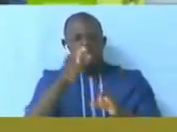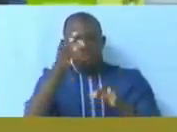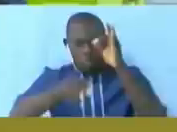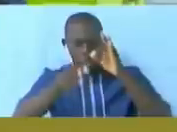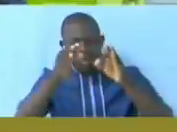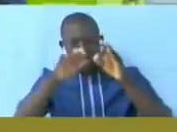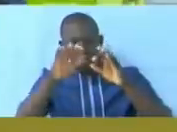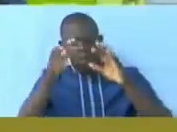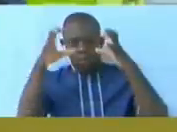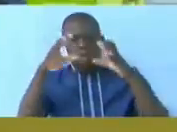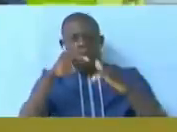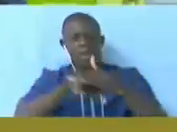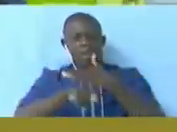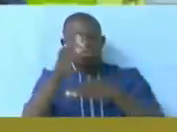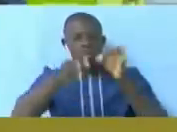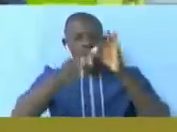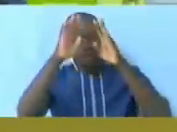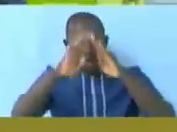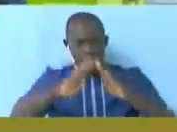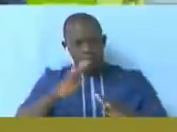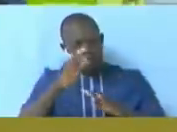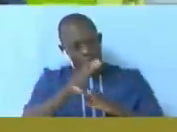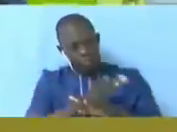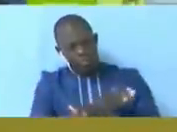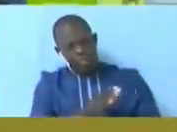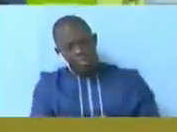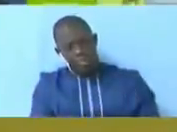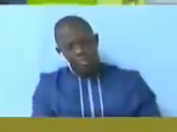He came and